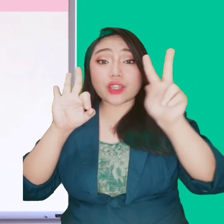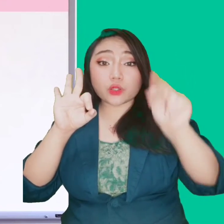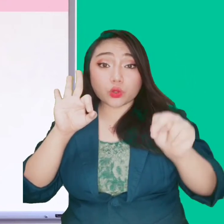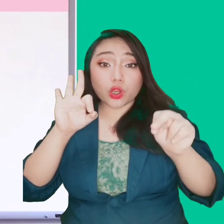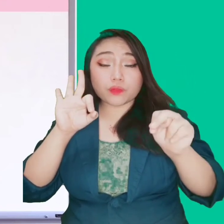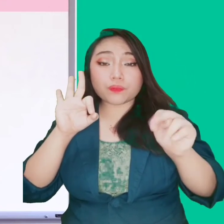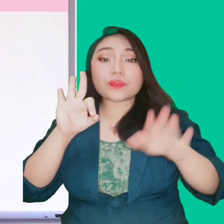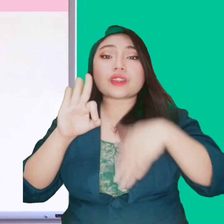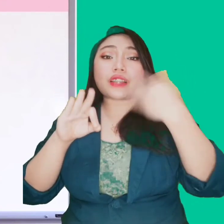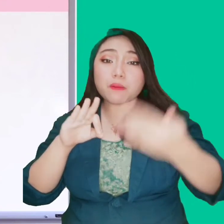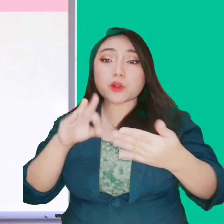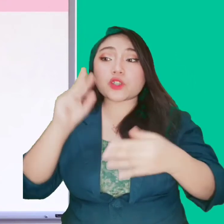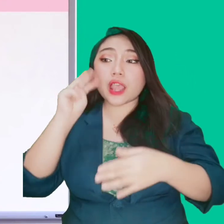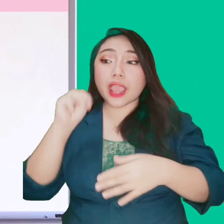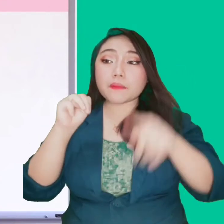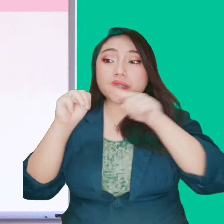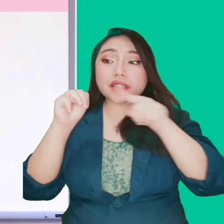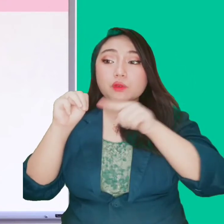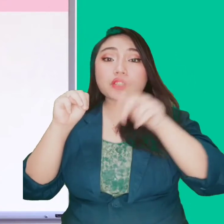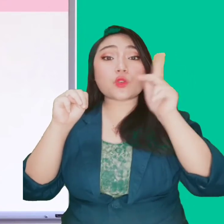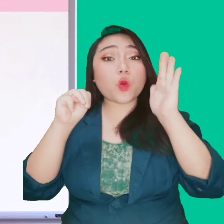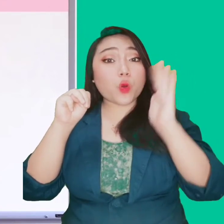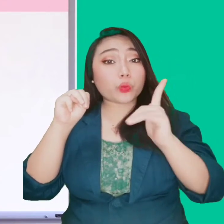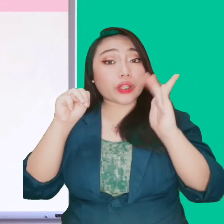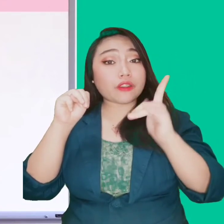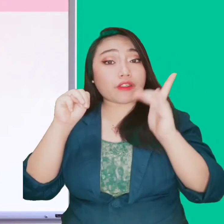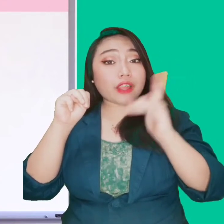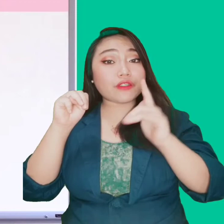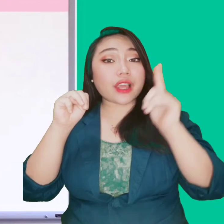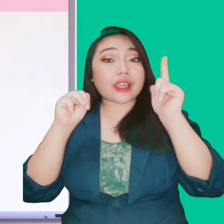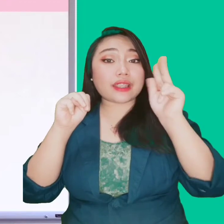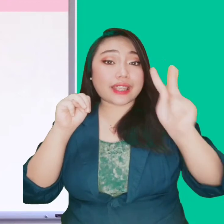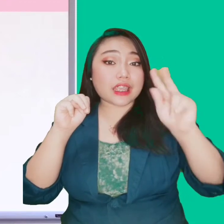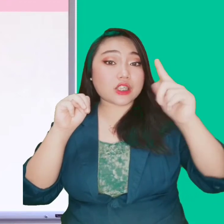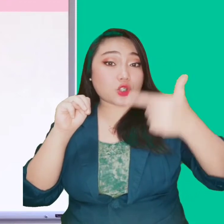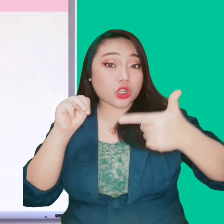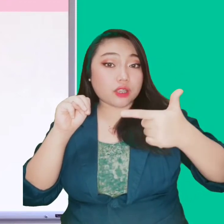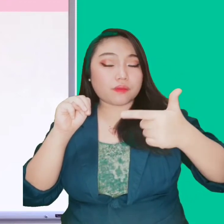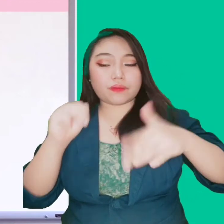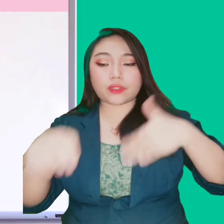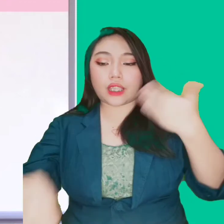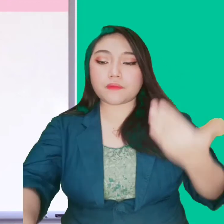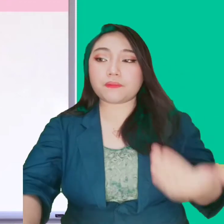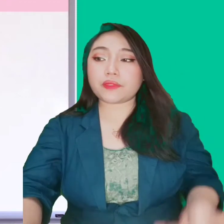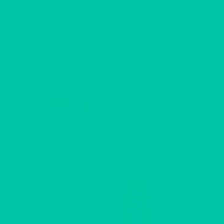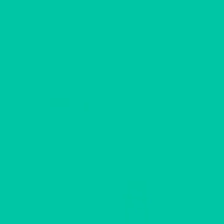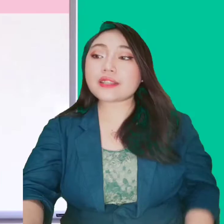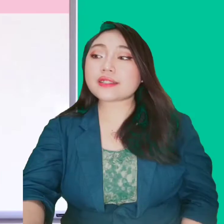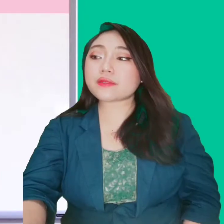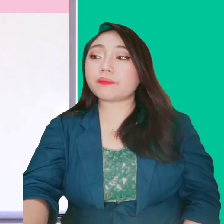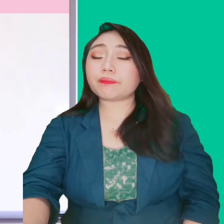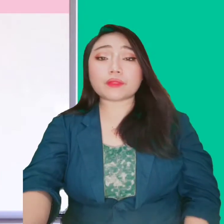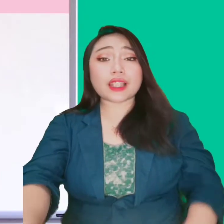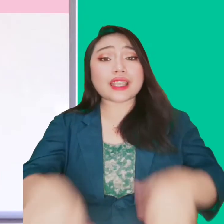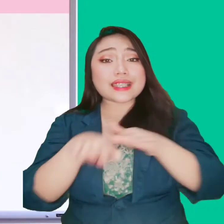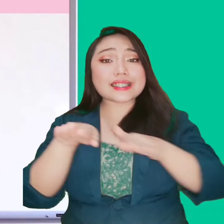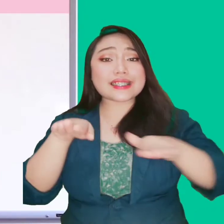equals to 75 newton and mass is equals to 25 kilogram.